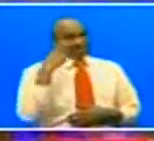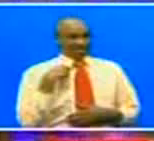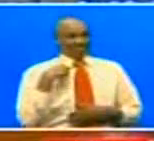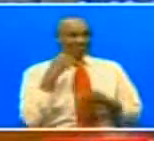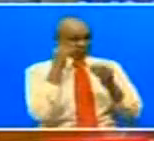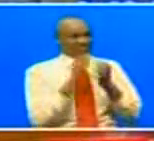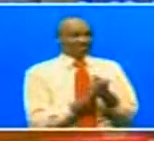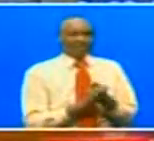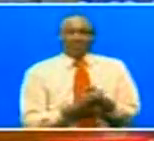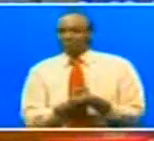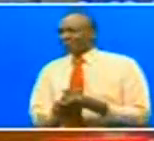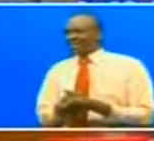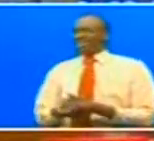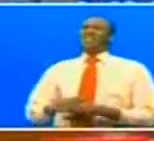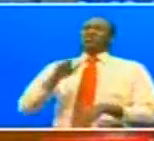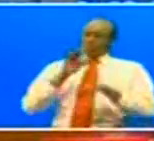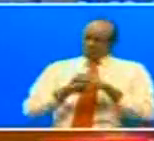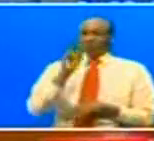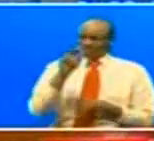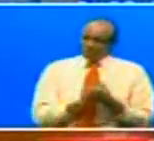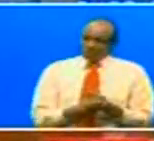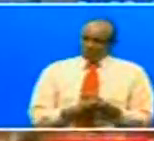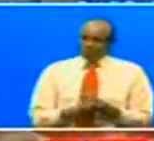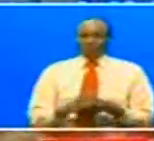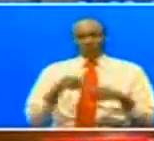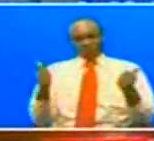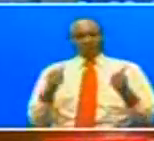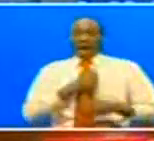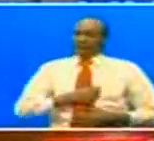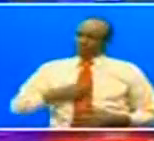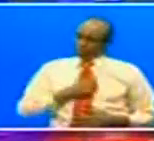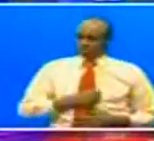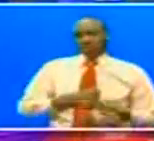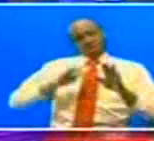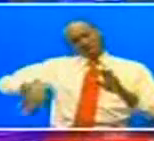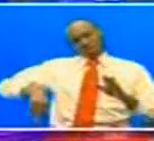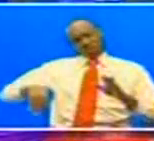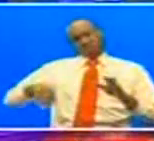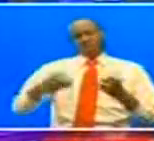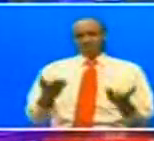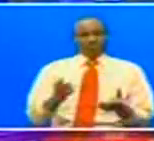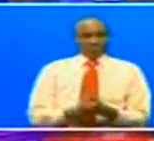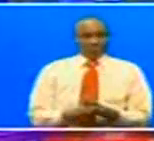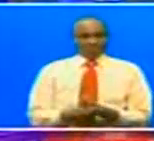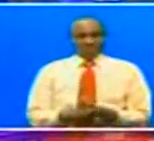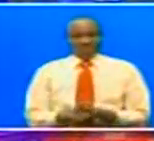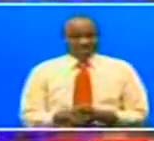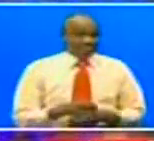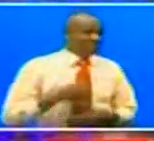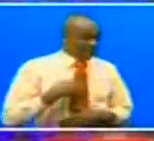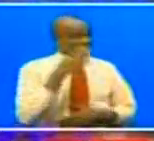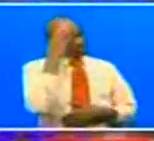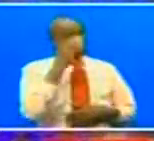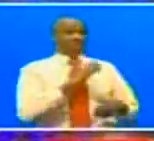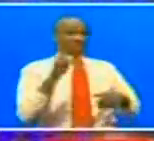Okay. Pelosi, good to see you on the show and great for you to come here. Thank you apologies for the late start. I will live with a bit of East African stretch time.